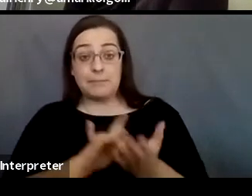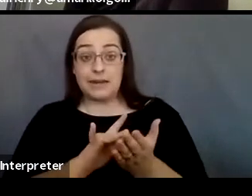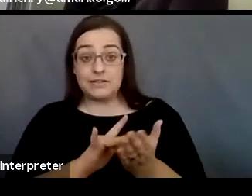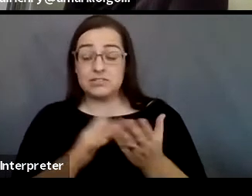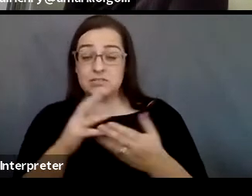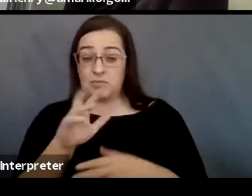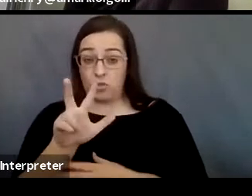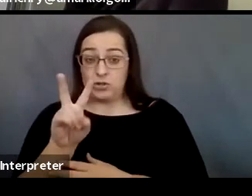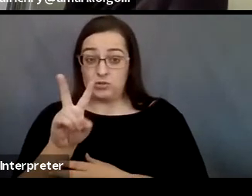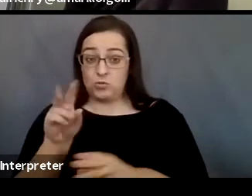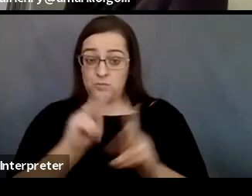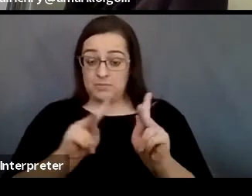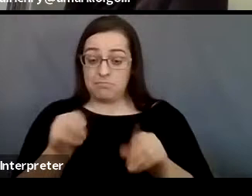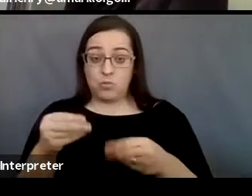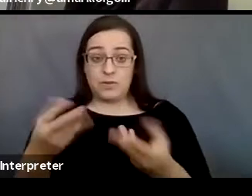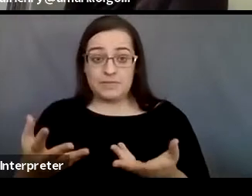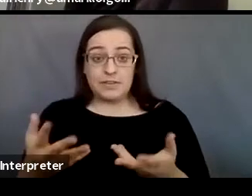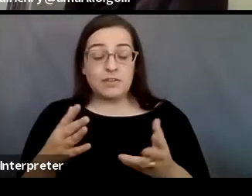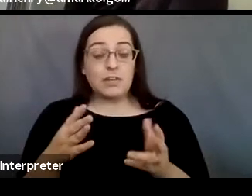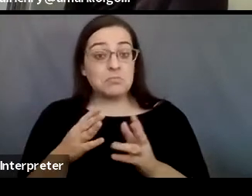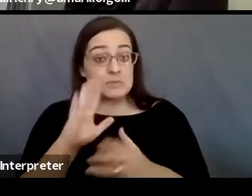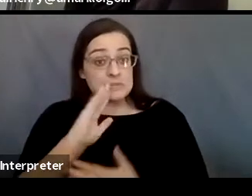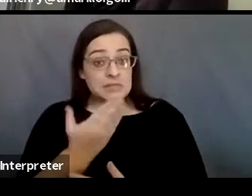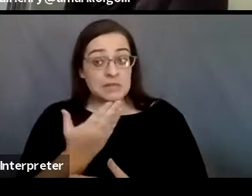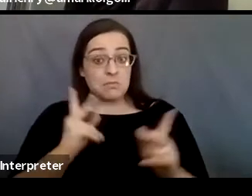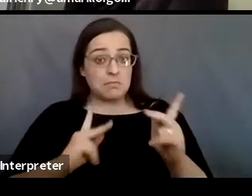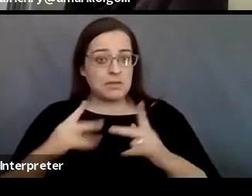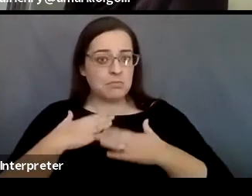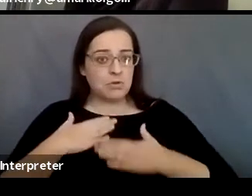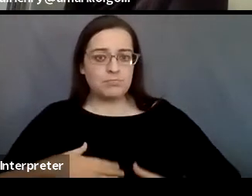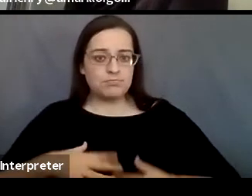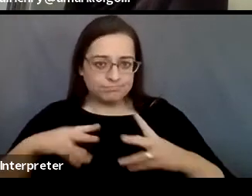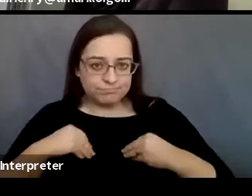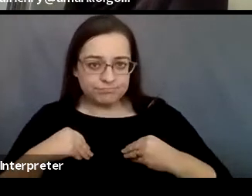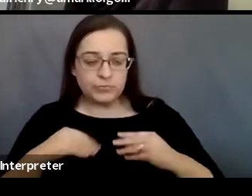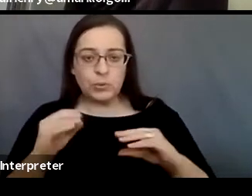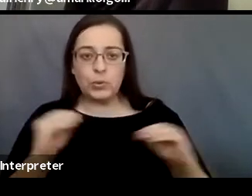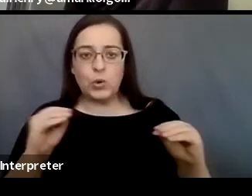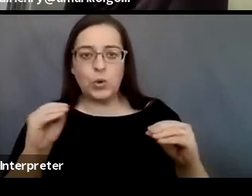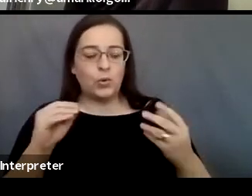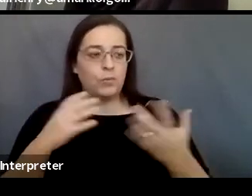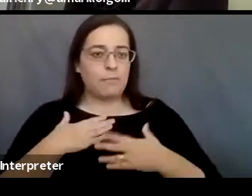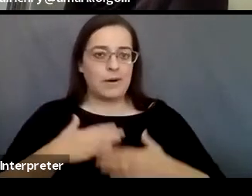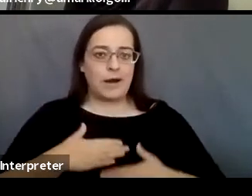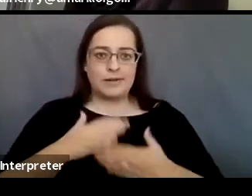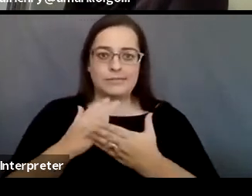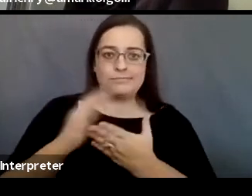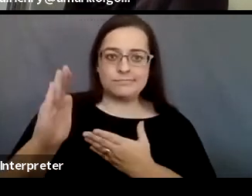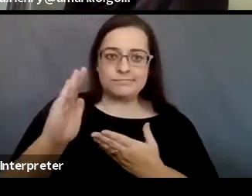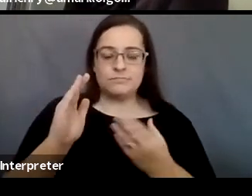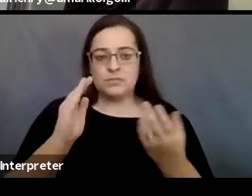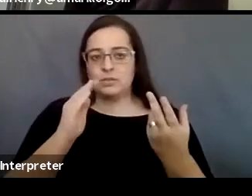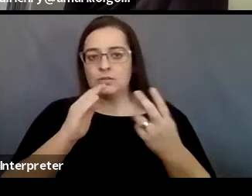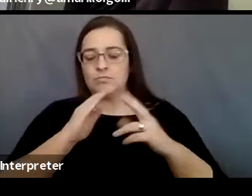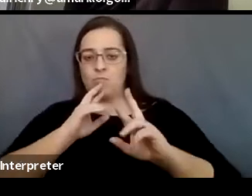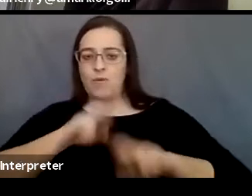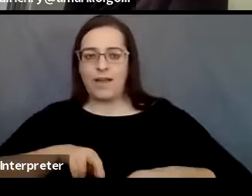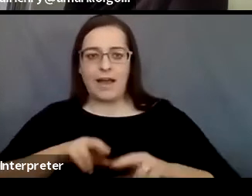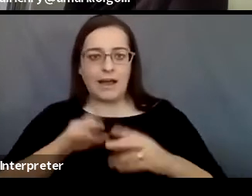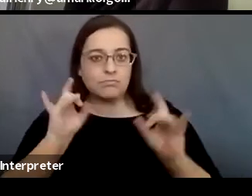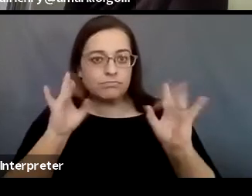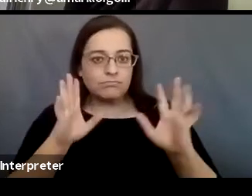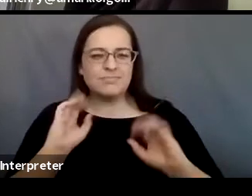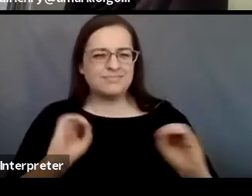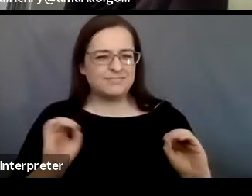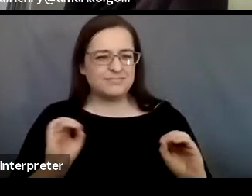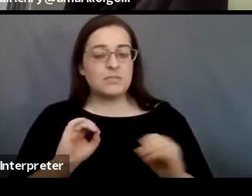is overall, people tolerate it very well. We've had no adverse reactions to the actual infusion itself. And then talking to some of